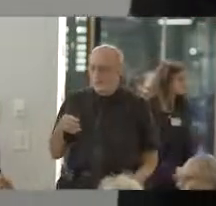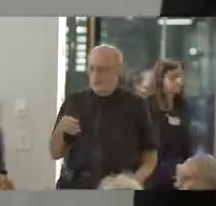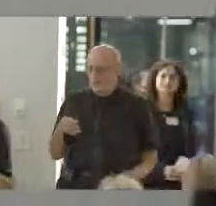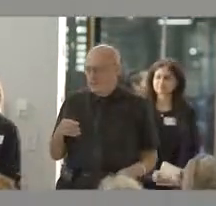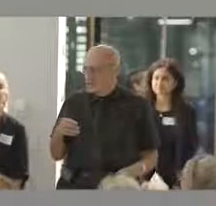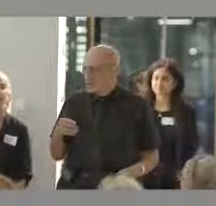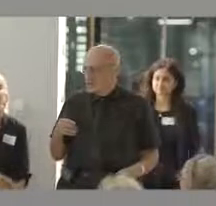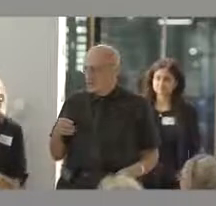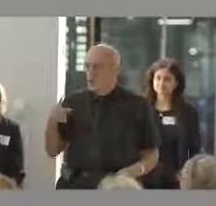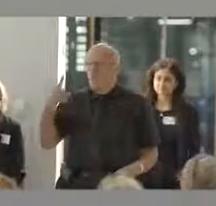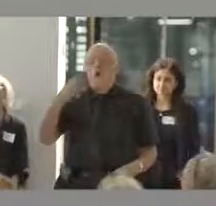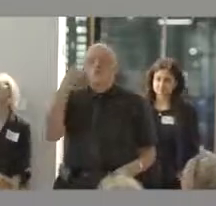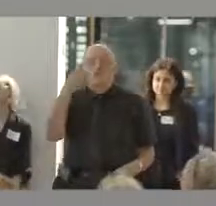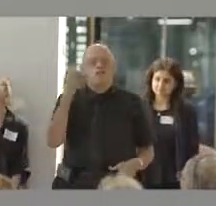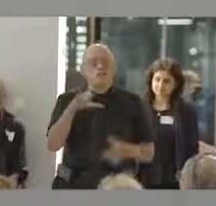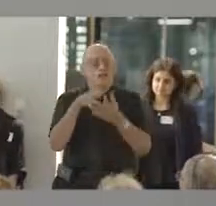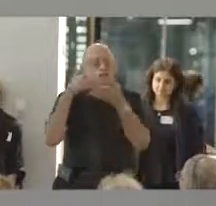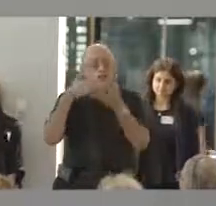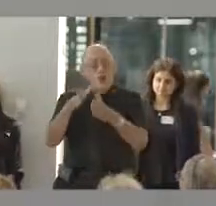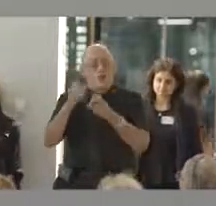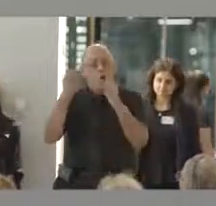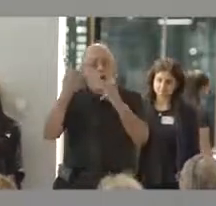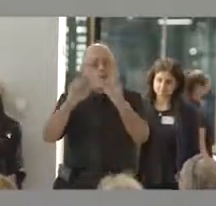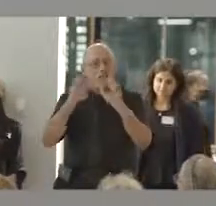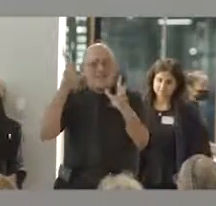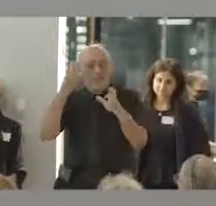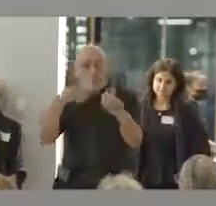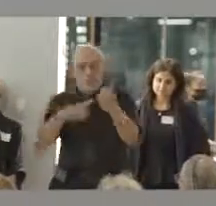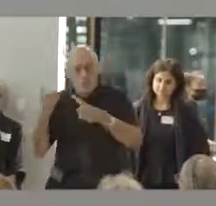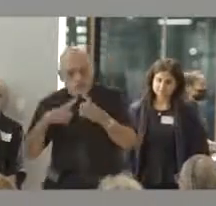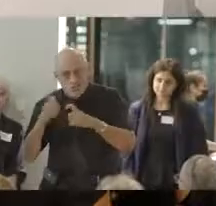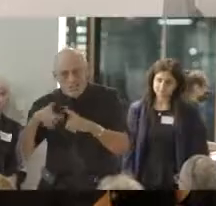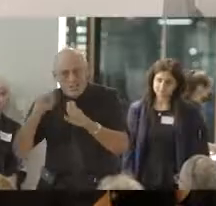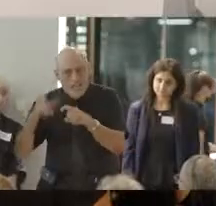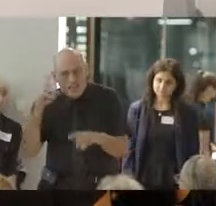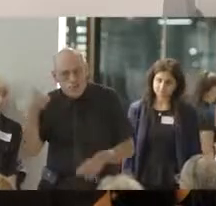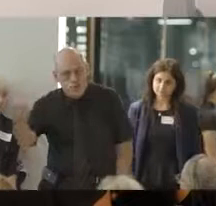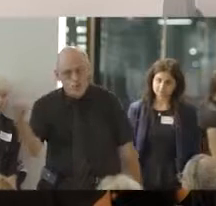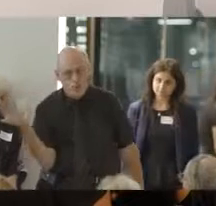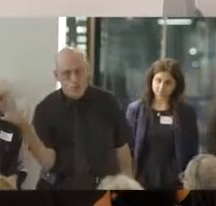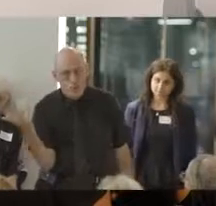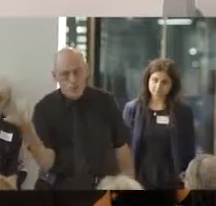Excuse me, one of the reasons that we're doing it this way is so that everybody can hear the questions, because they can't hear you.